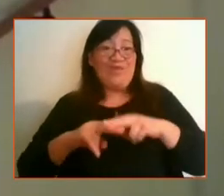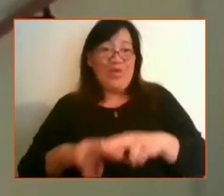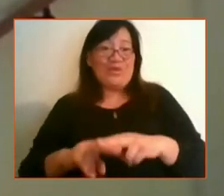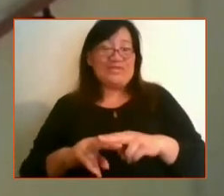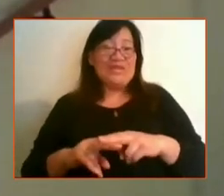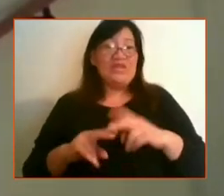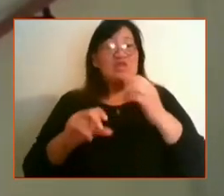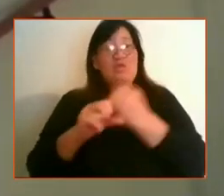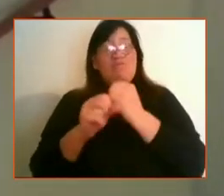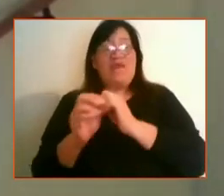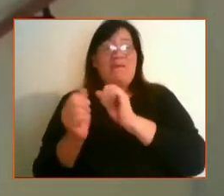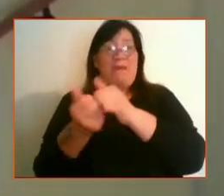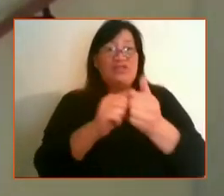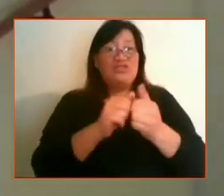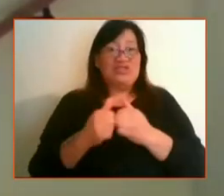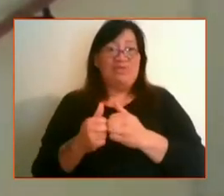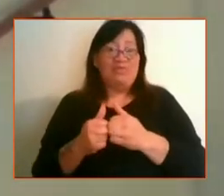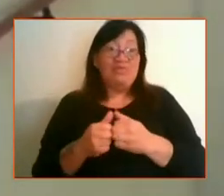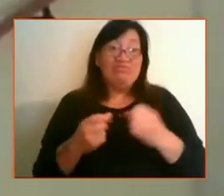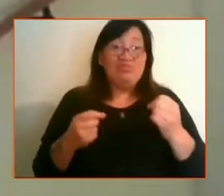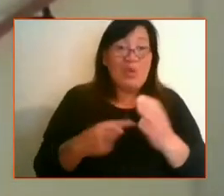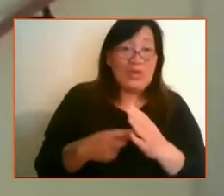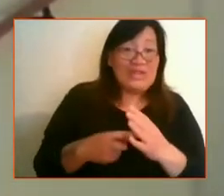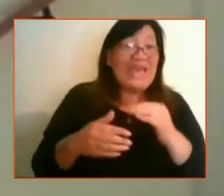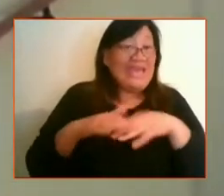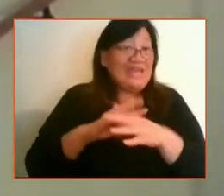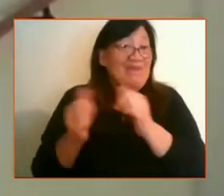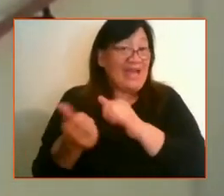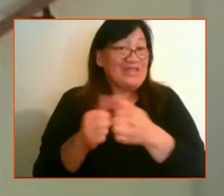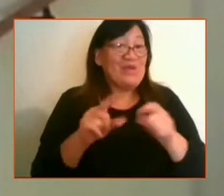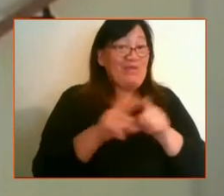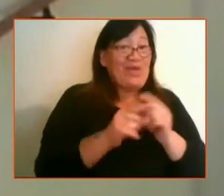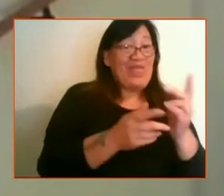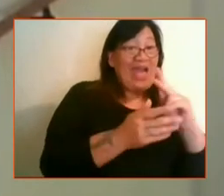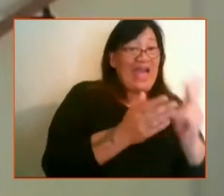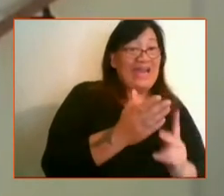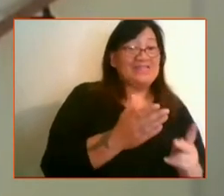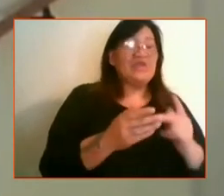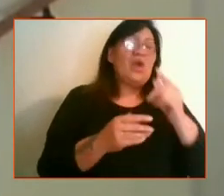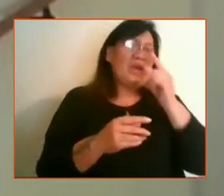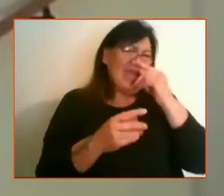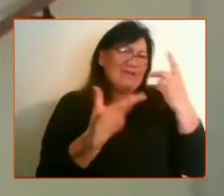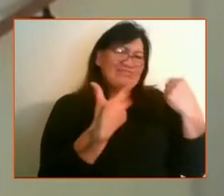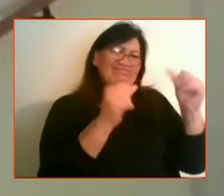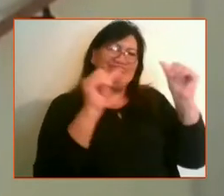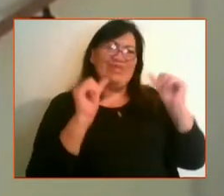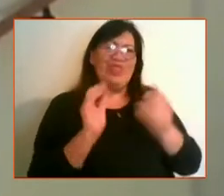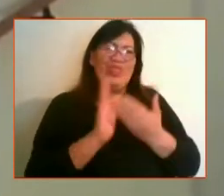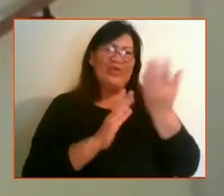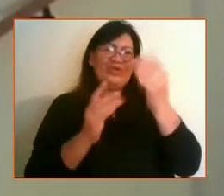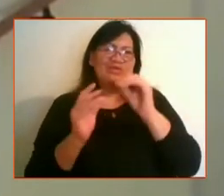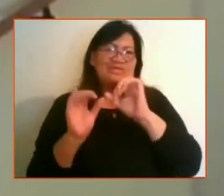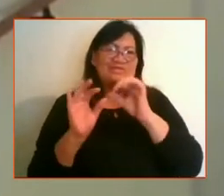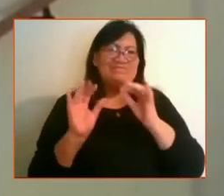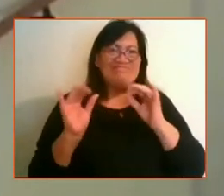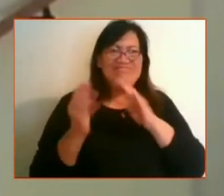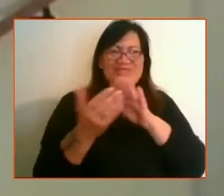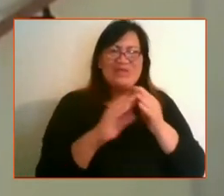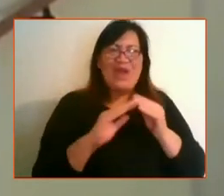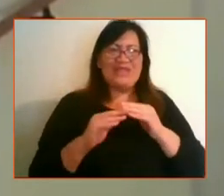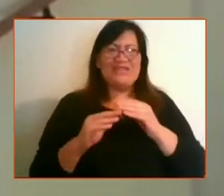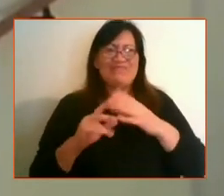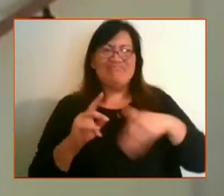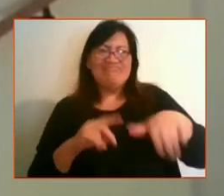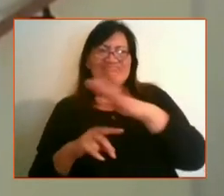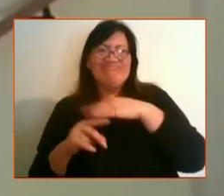partnership with the sector, that's important, in partnership with the sector, so the arts can work its magic across society. So we're asking each of you, will